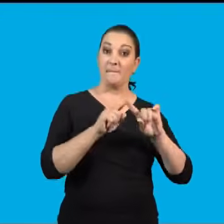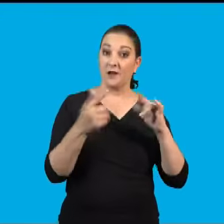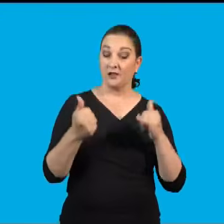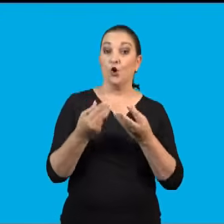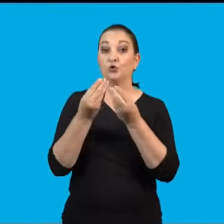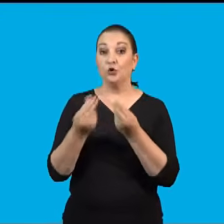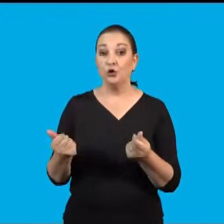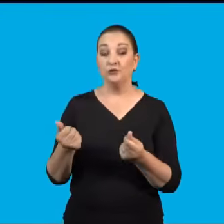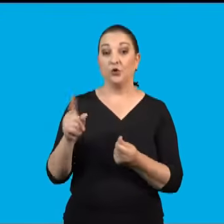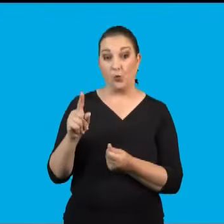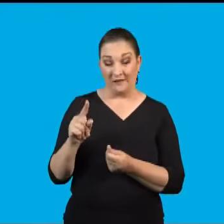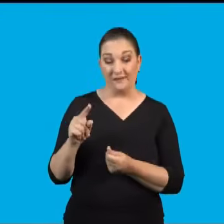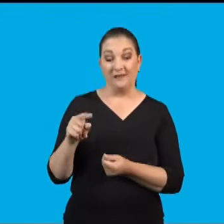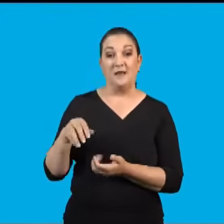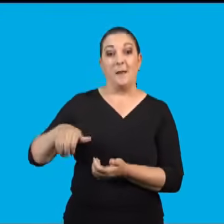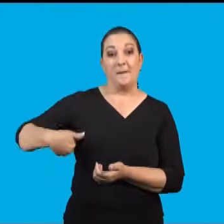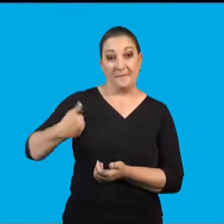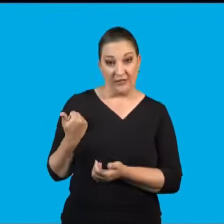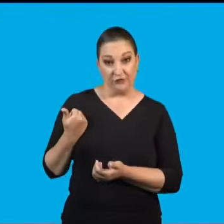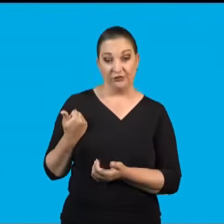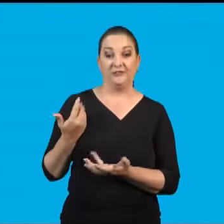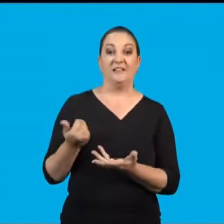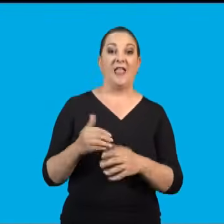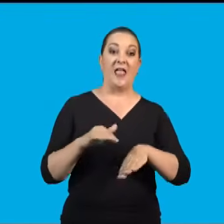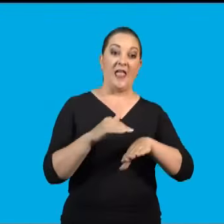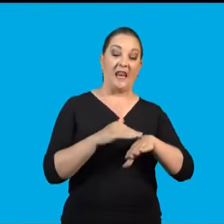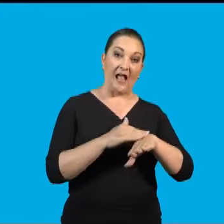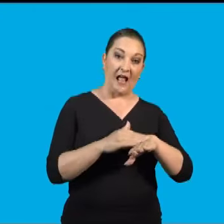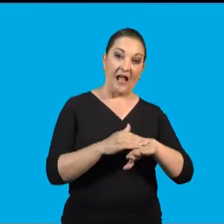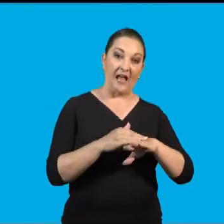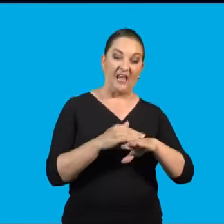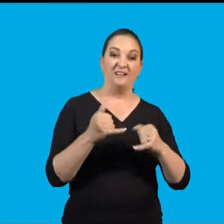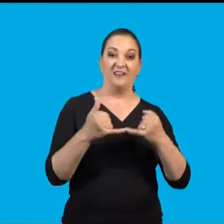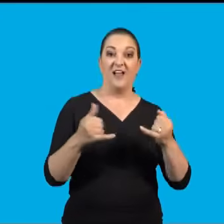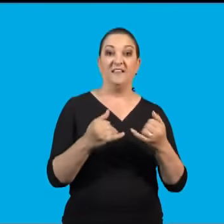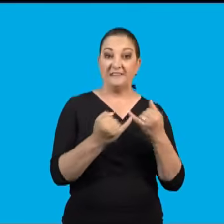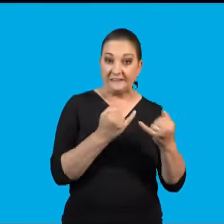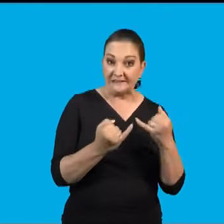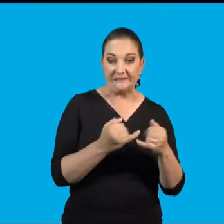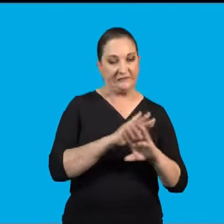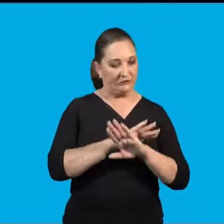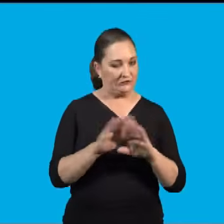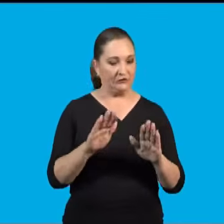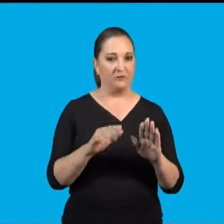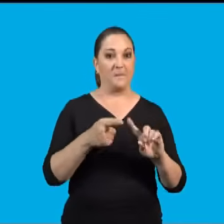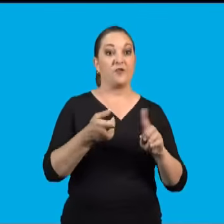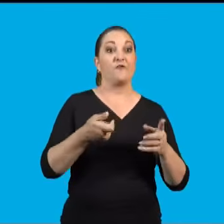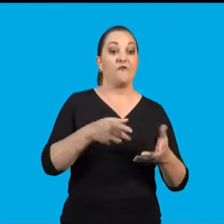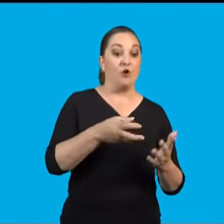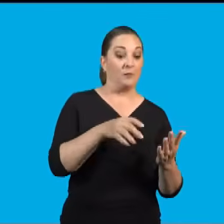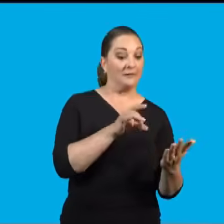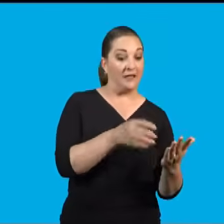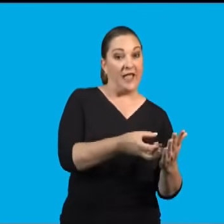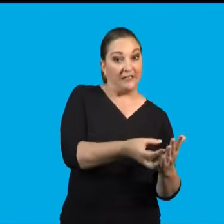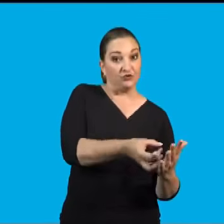solution there, it tells you it's mixed marriages and sex across color line. That is straight from the source.